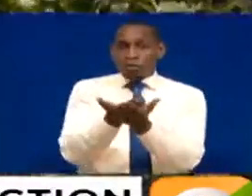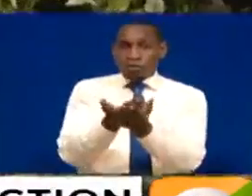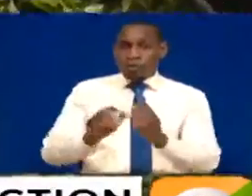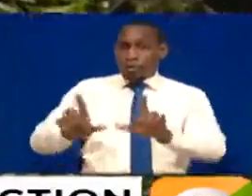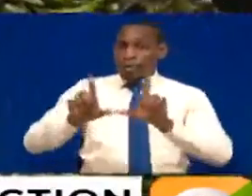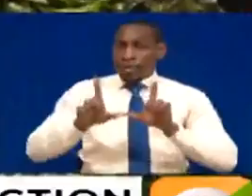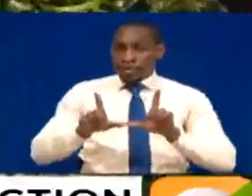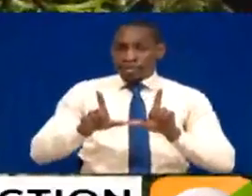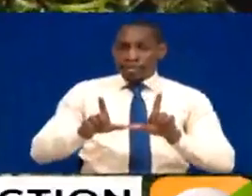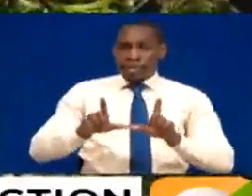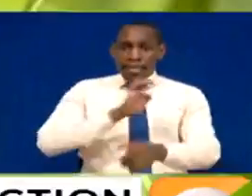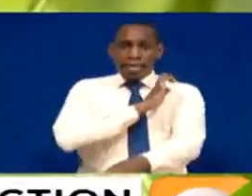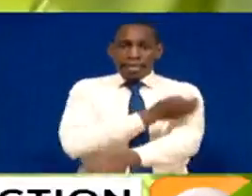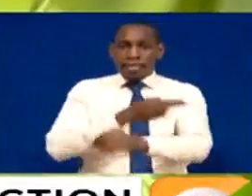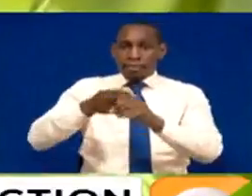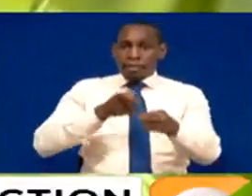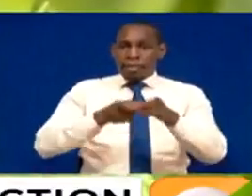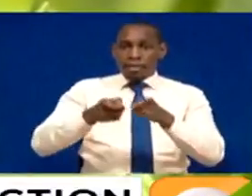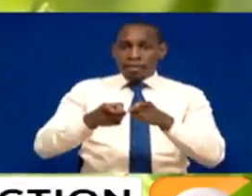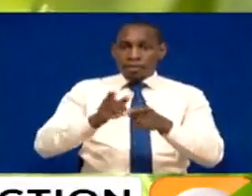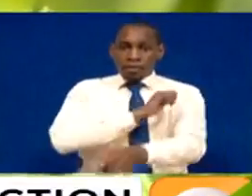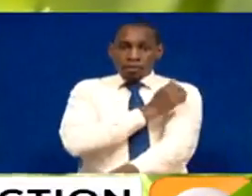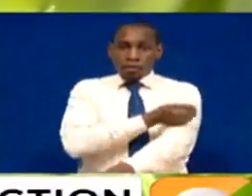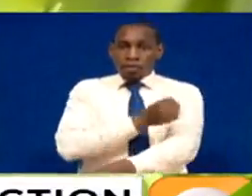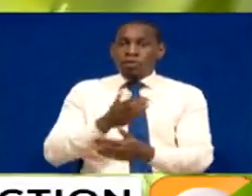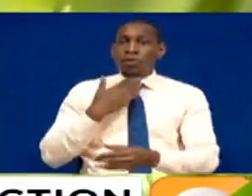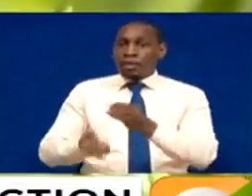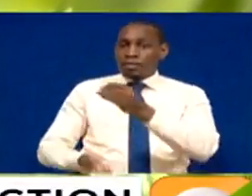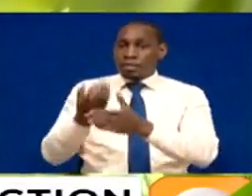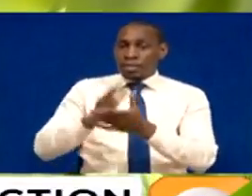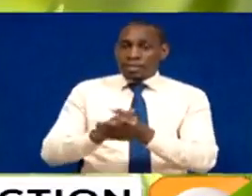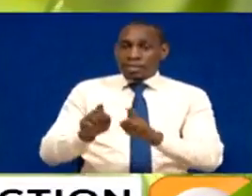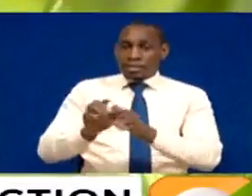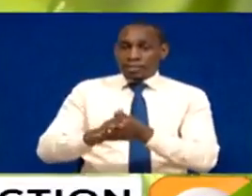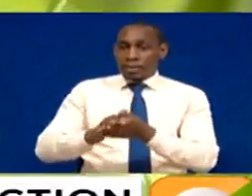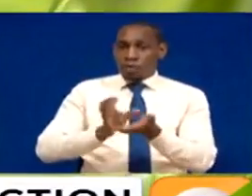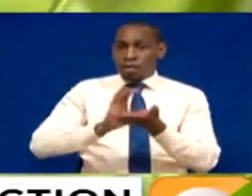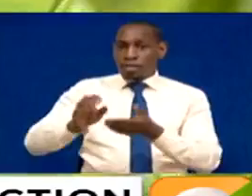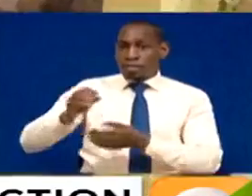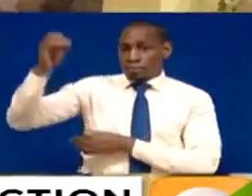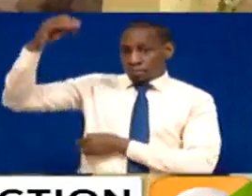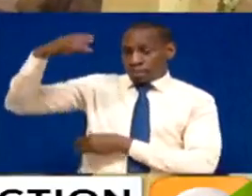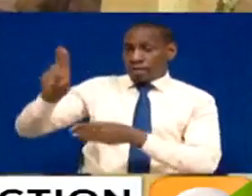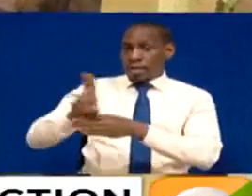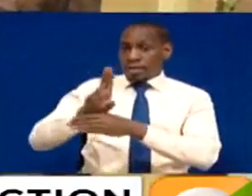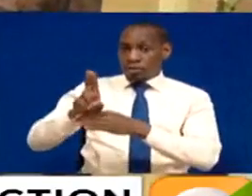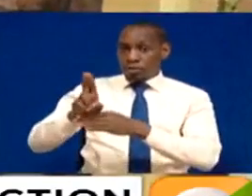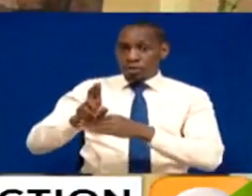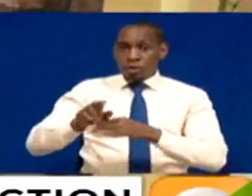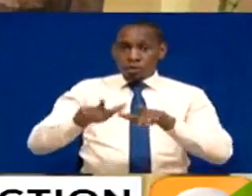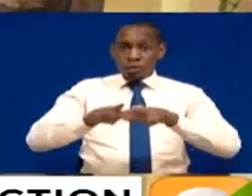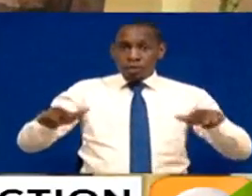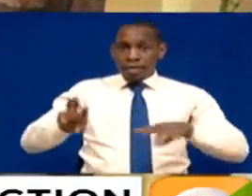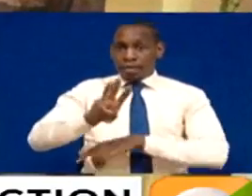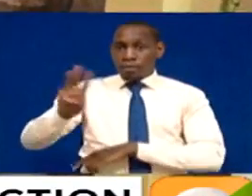a license with the Energy and Petroleum Regulatory Authority, EPRA, to generate, transmit and distribute power for use within its estate